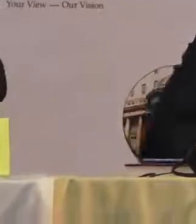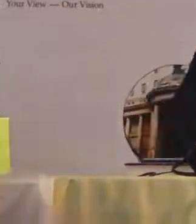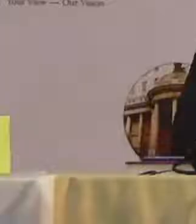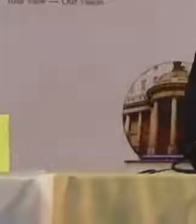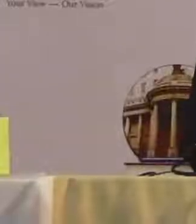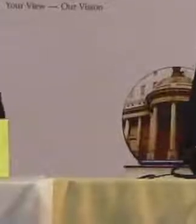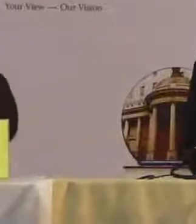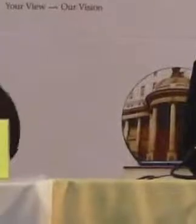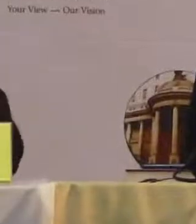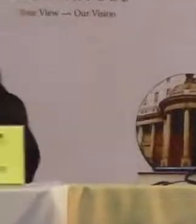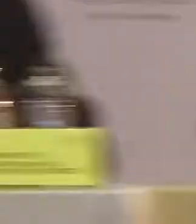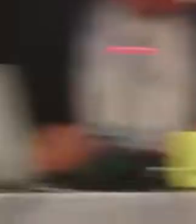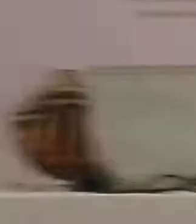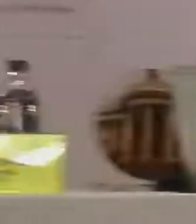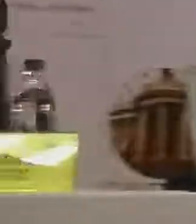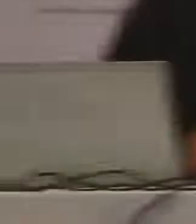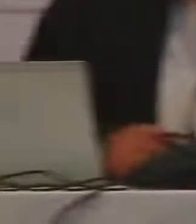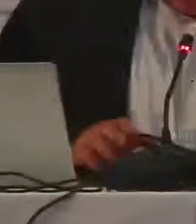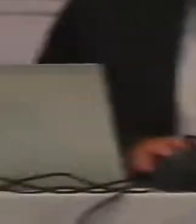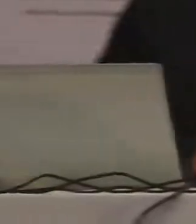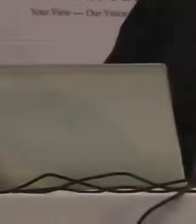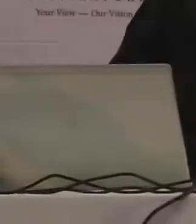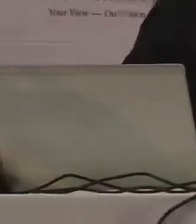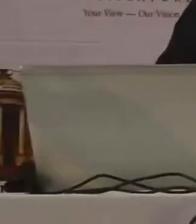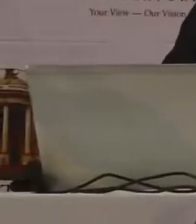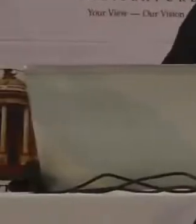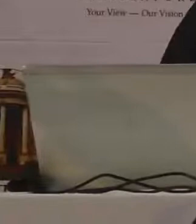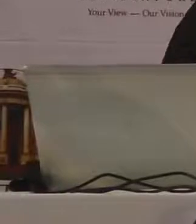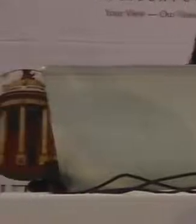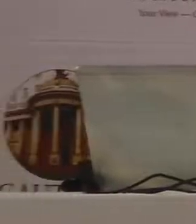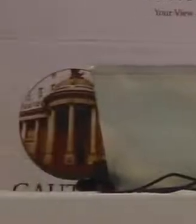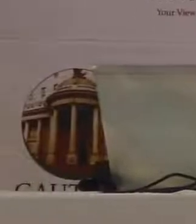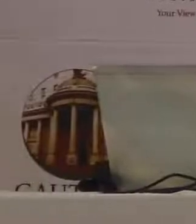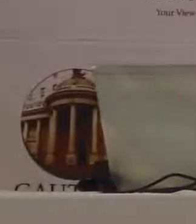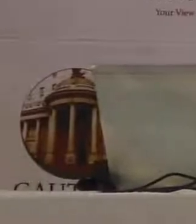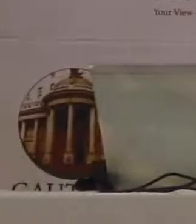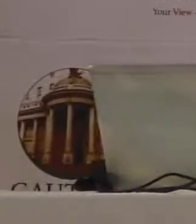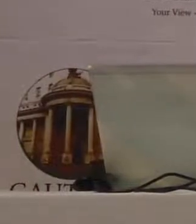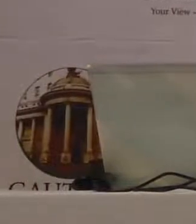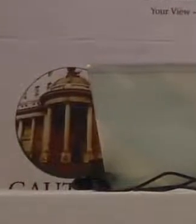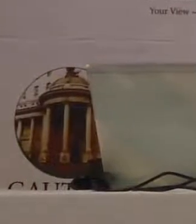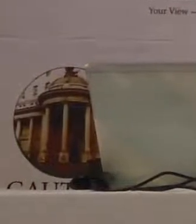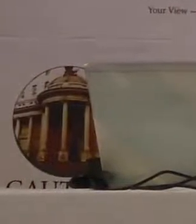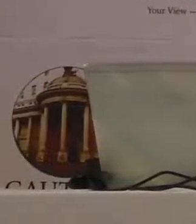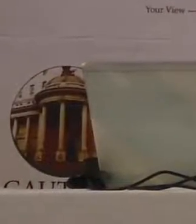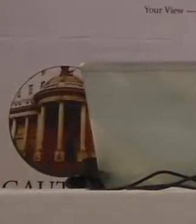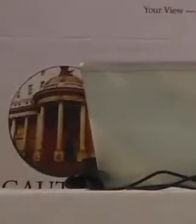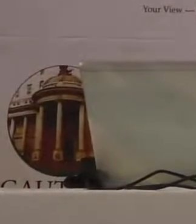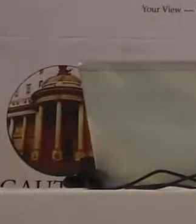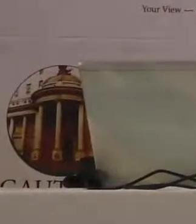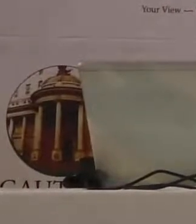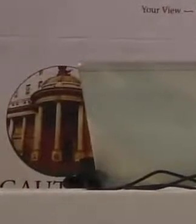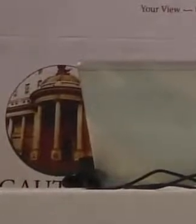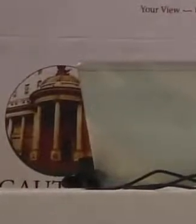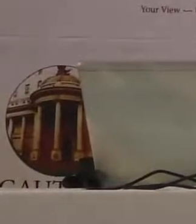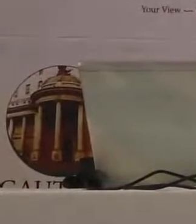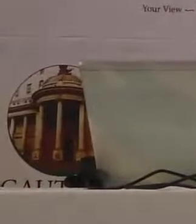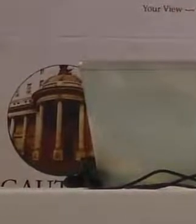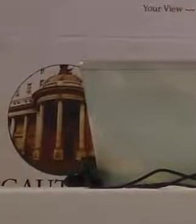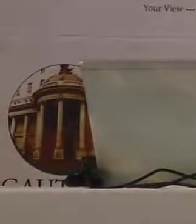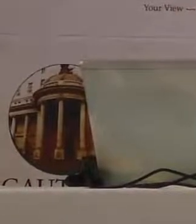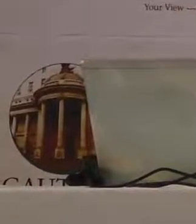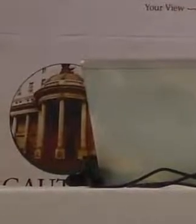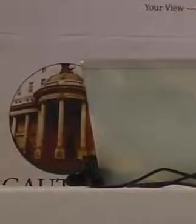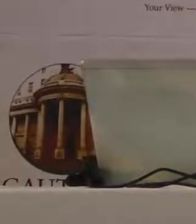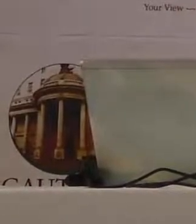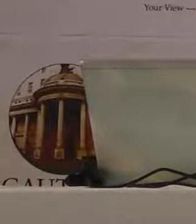much, MMC. On that note, honourable members, I then wish to check if the